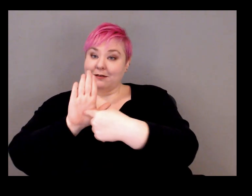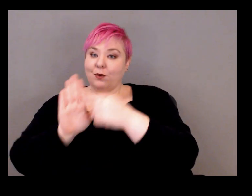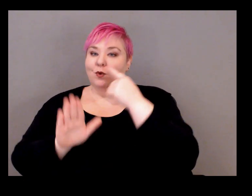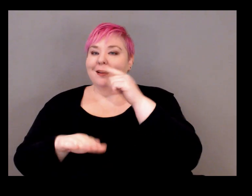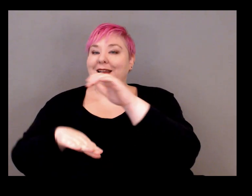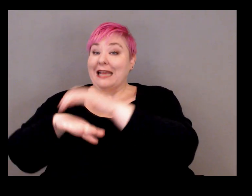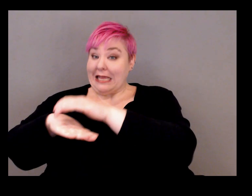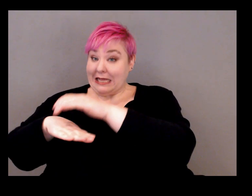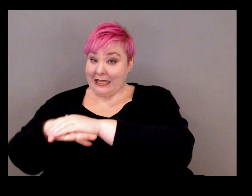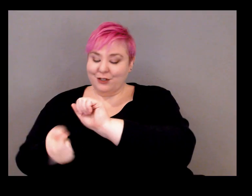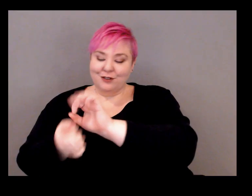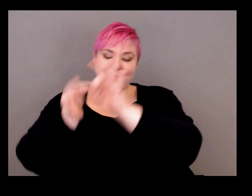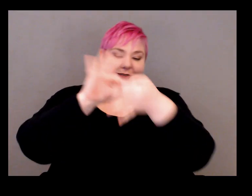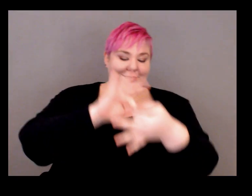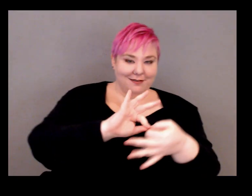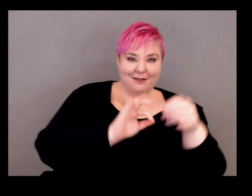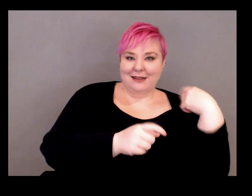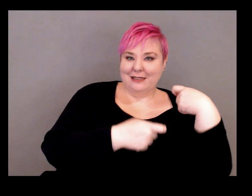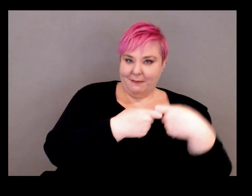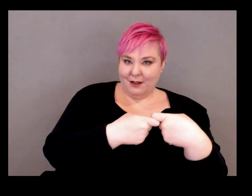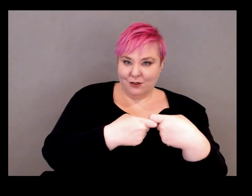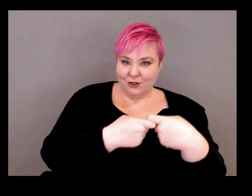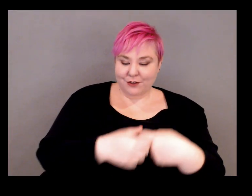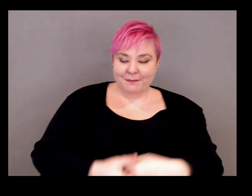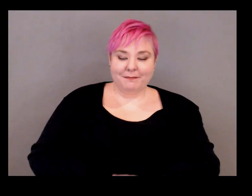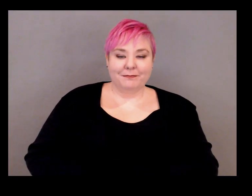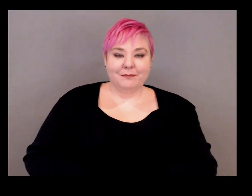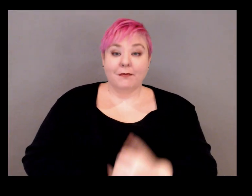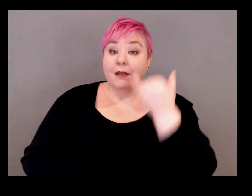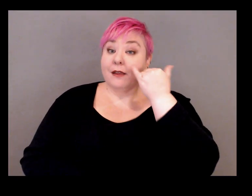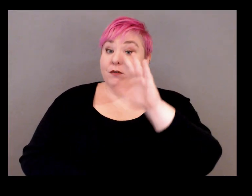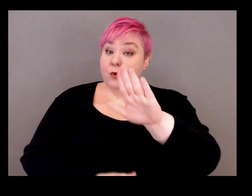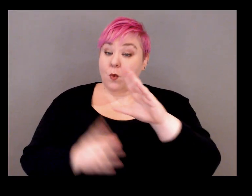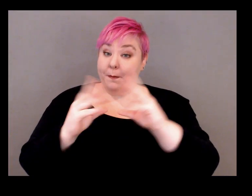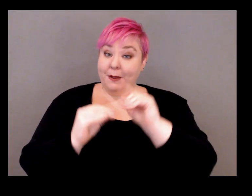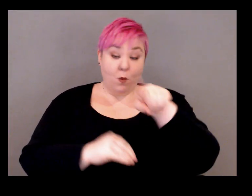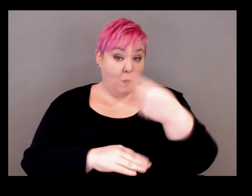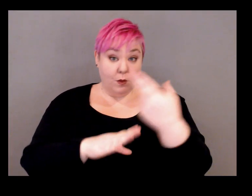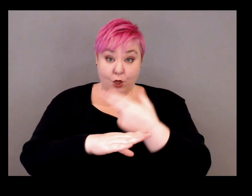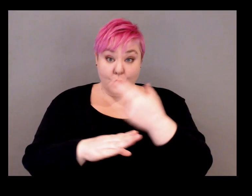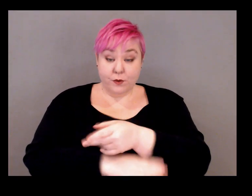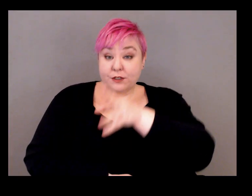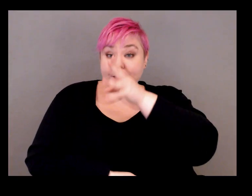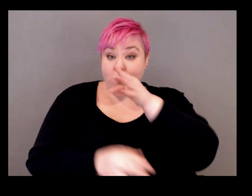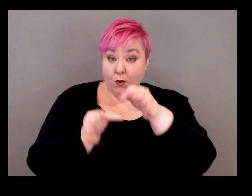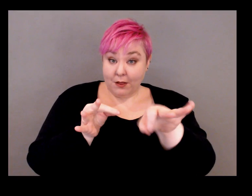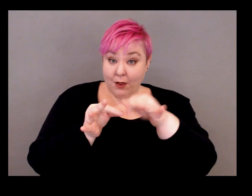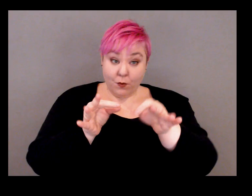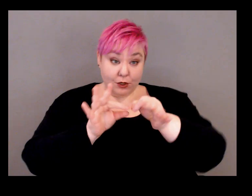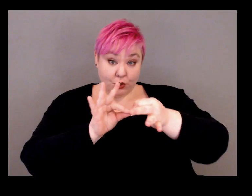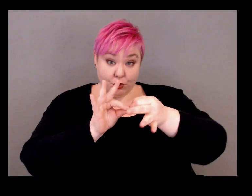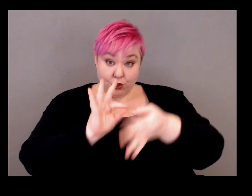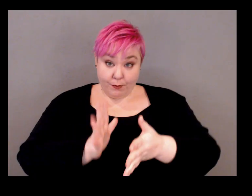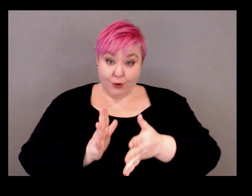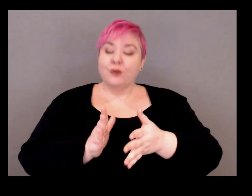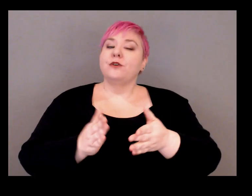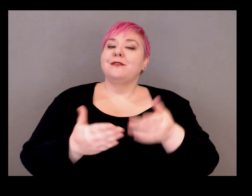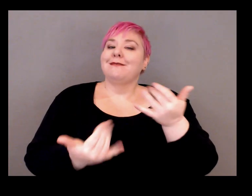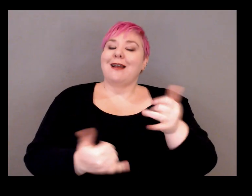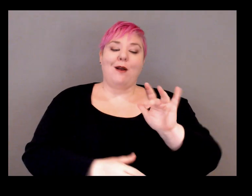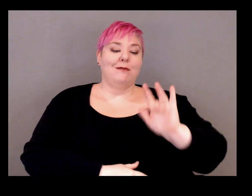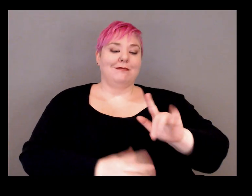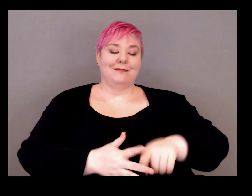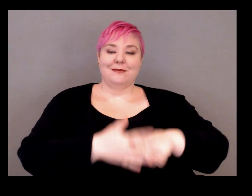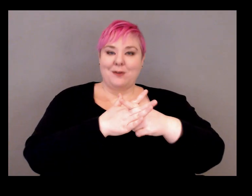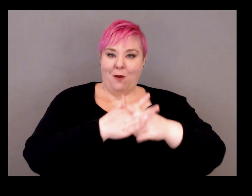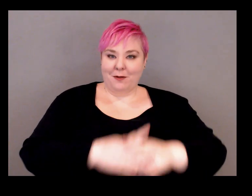as the source language and choose Spanish as the target language. If your meeting is only utilizing spoken language interpreters, here is when you would